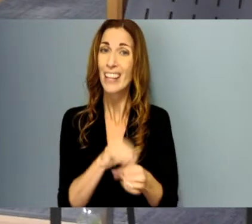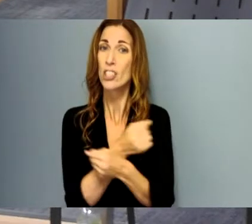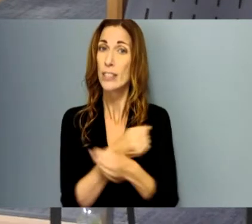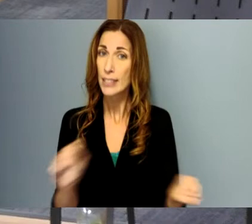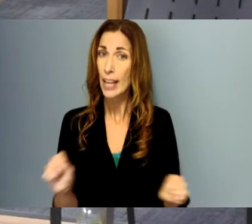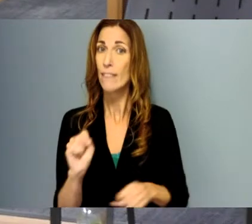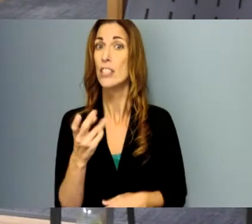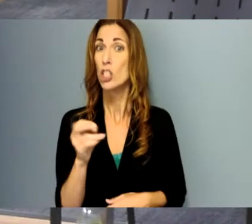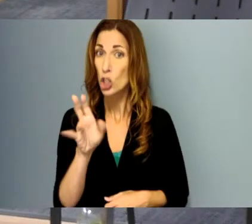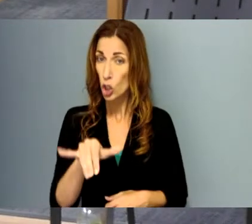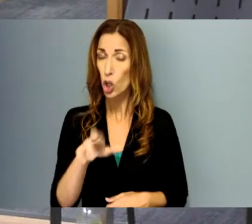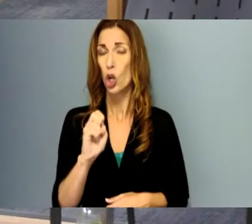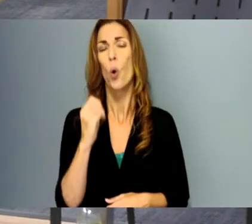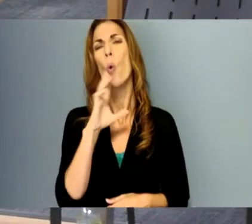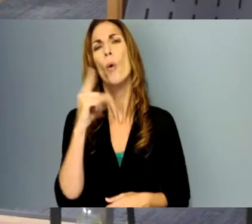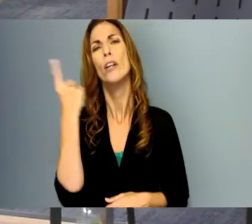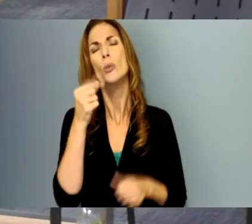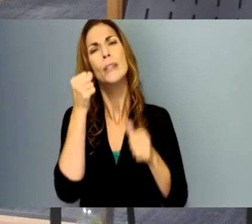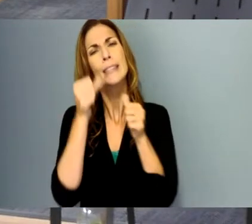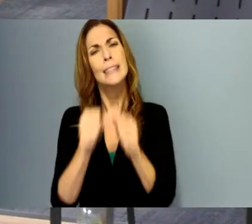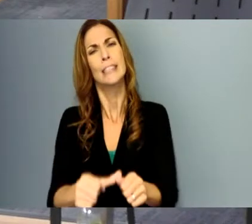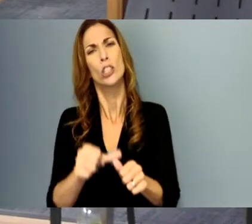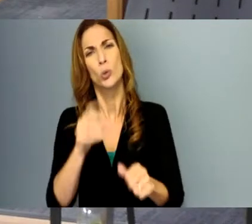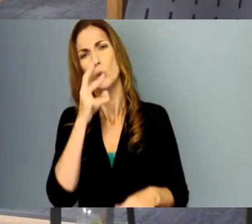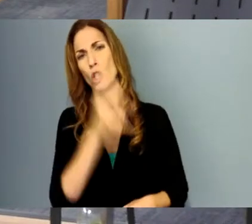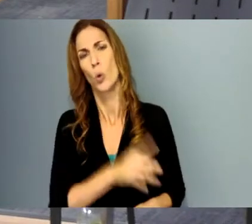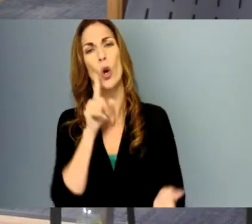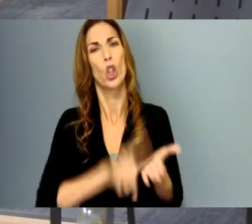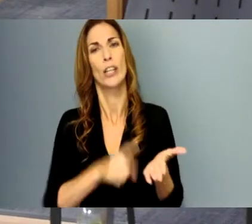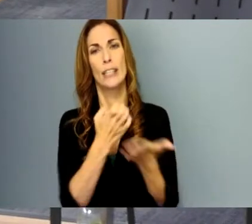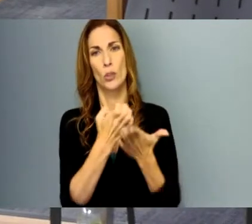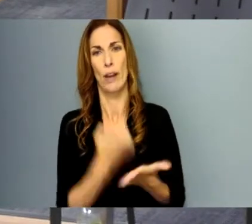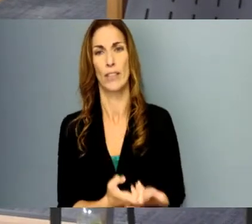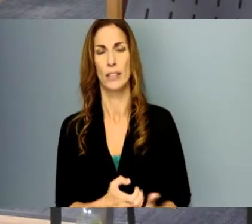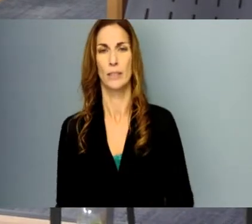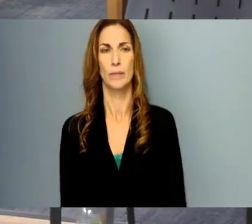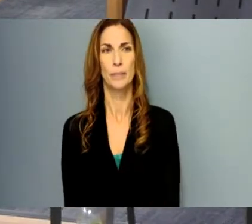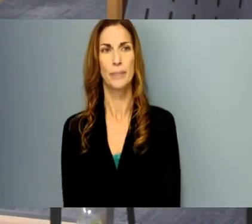secure, or will you continue to ignore looking into evidence?